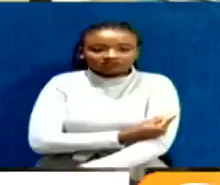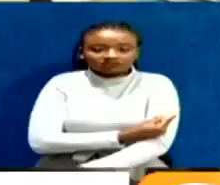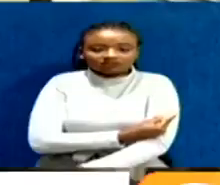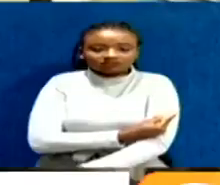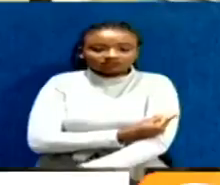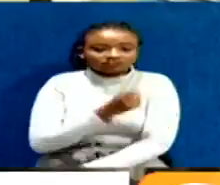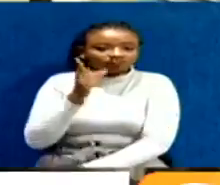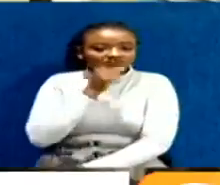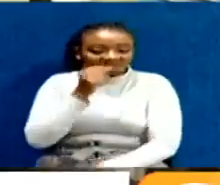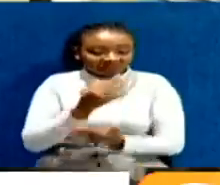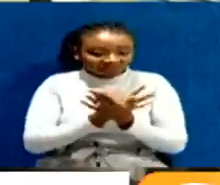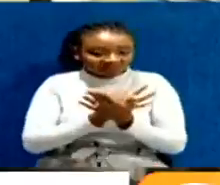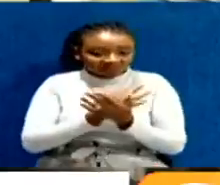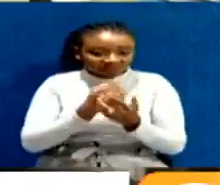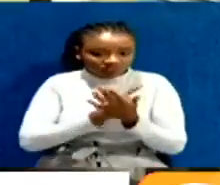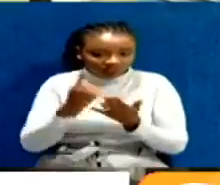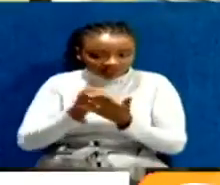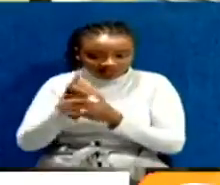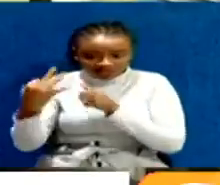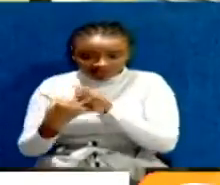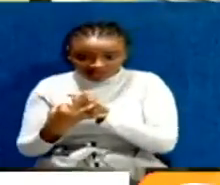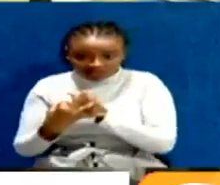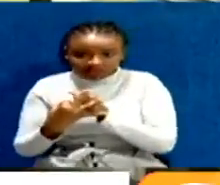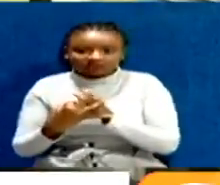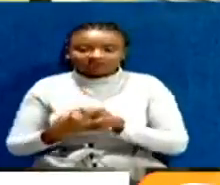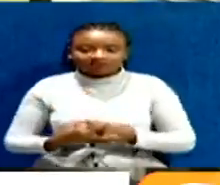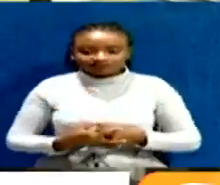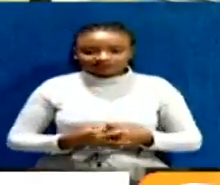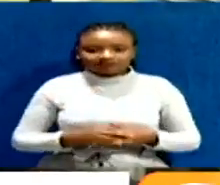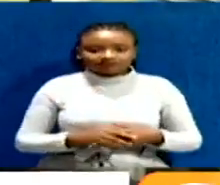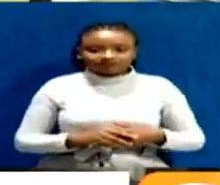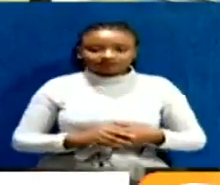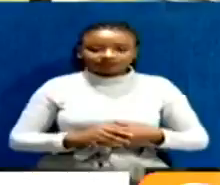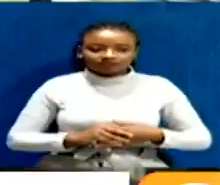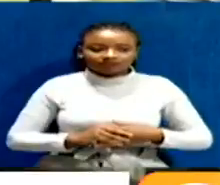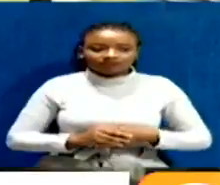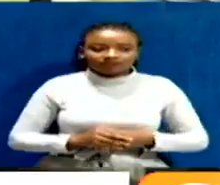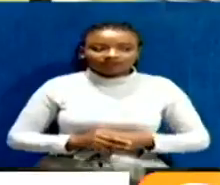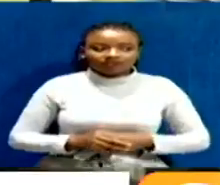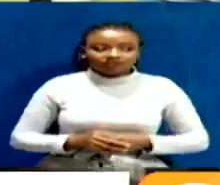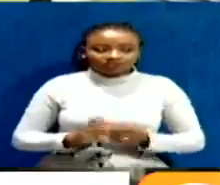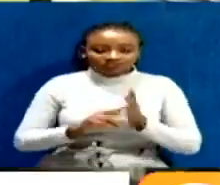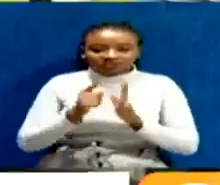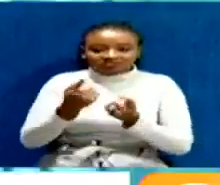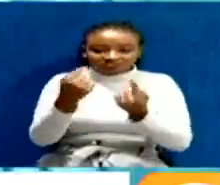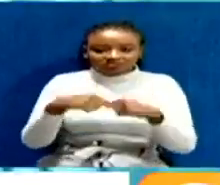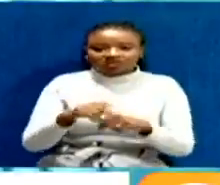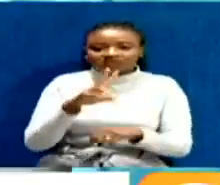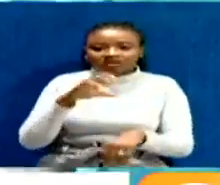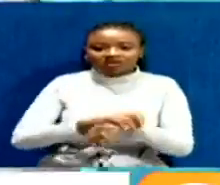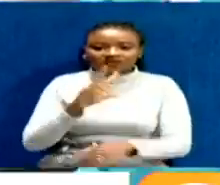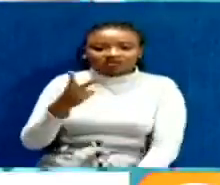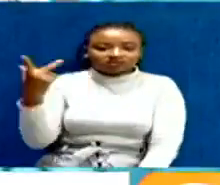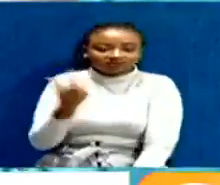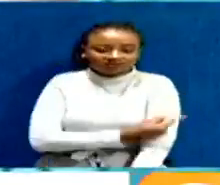dose, you have finished 8 weeks to 12 weeks, we are asking you that you are within Garissa, you can come for the vaccination.